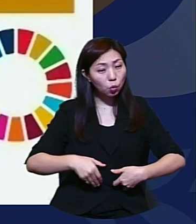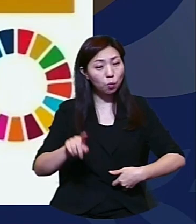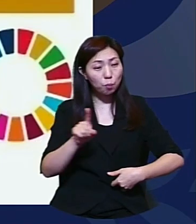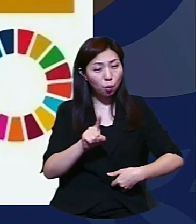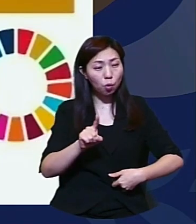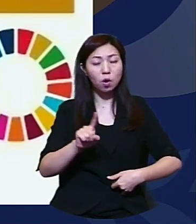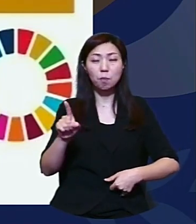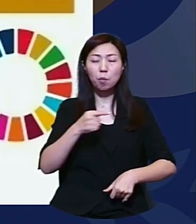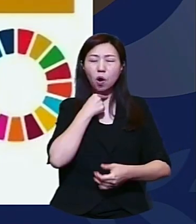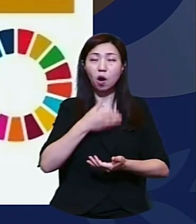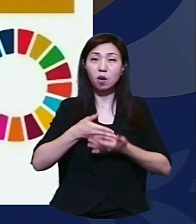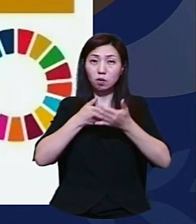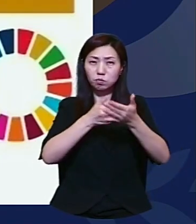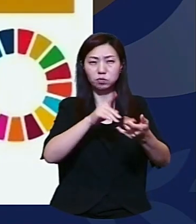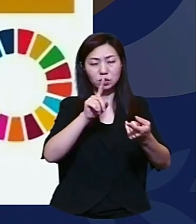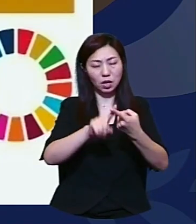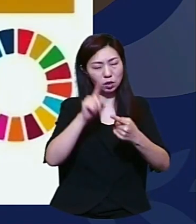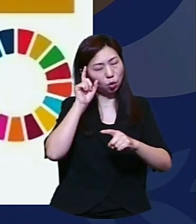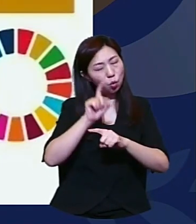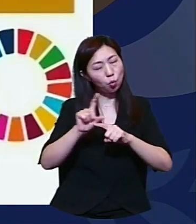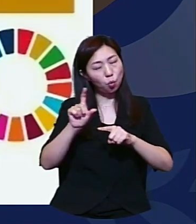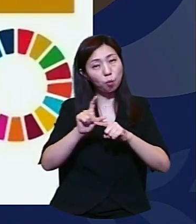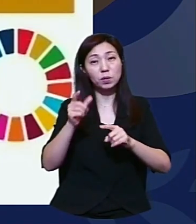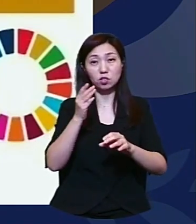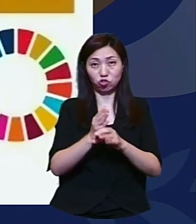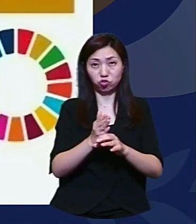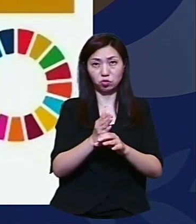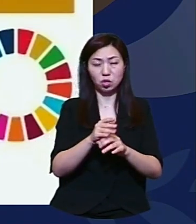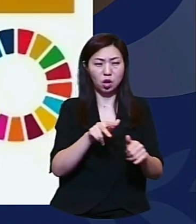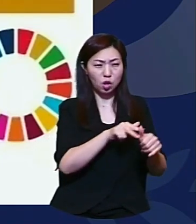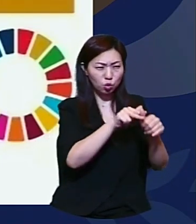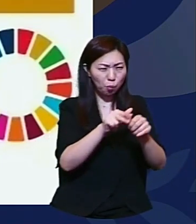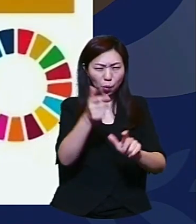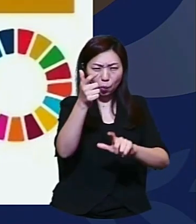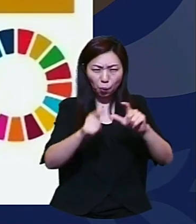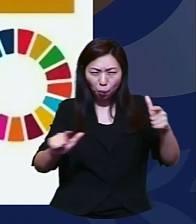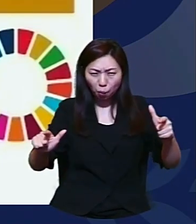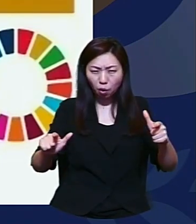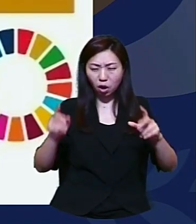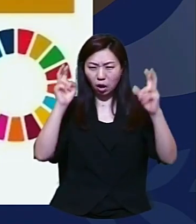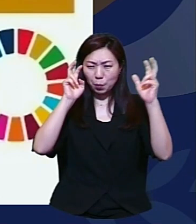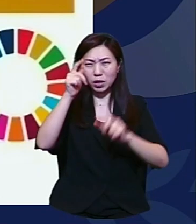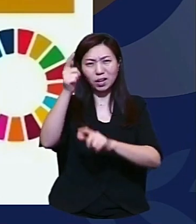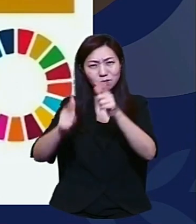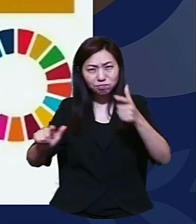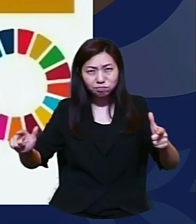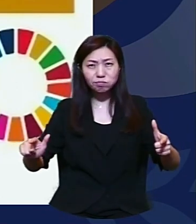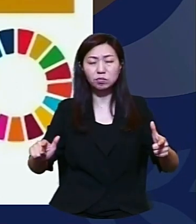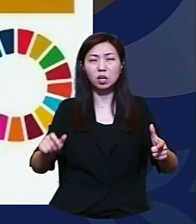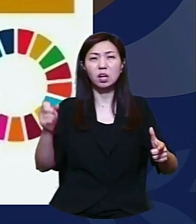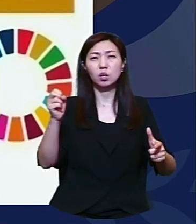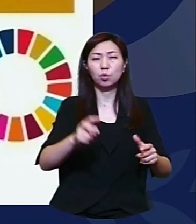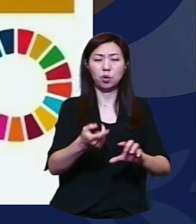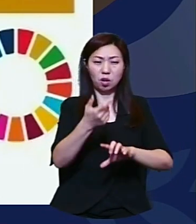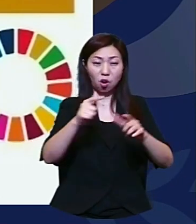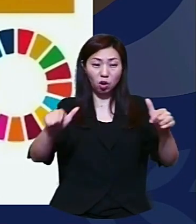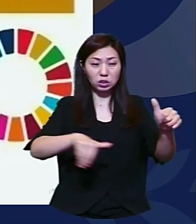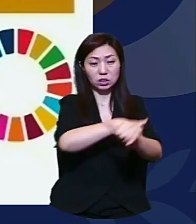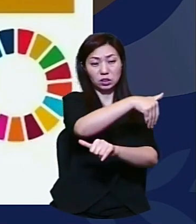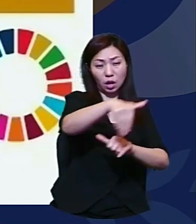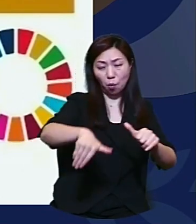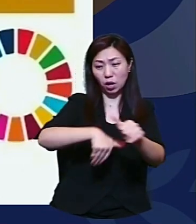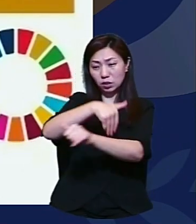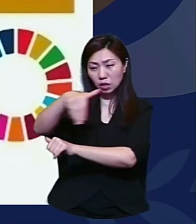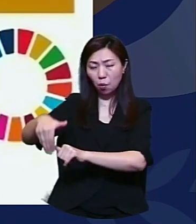work with different governments, we work with different companies, and we're certainly open to working with other partners. I do think